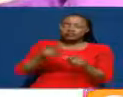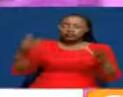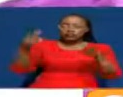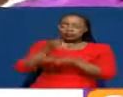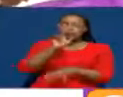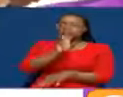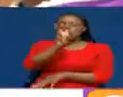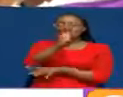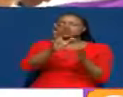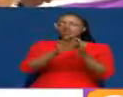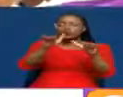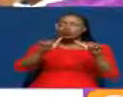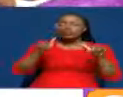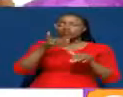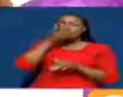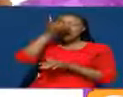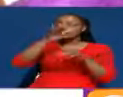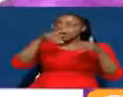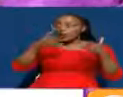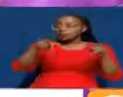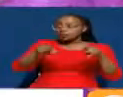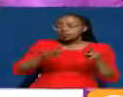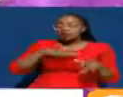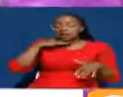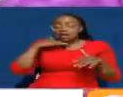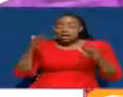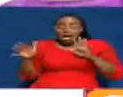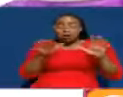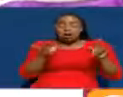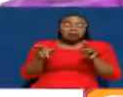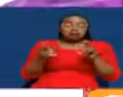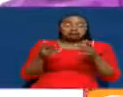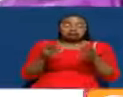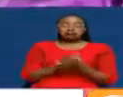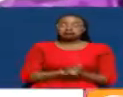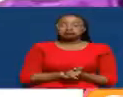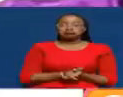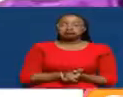family watched and waited for answers on how she met her death. Miriam Nyambura, Citizen TV.